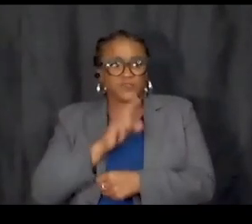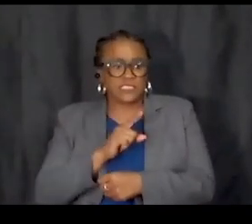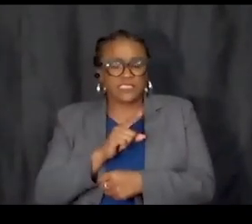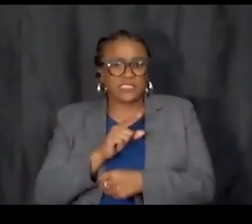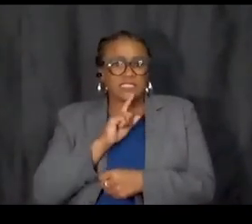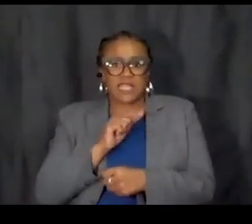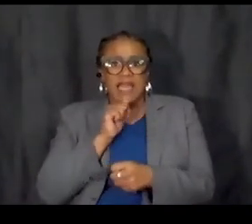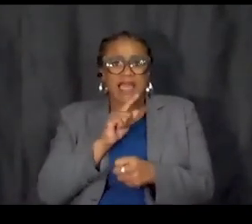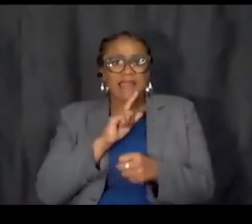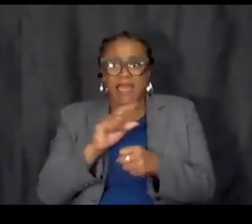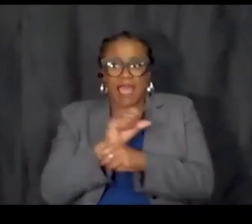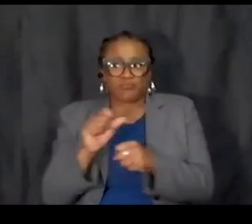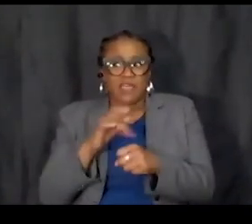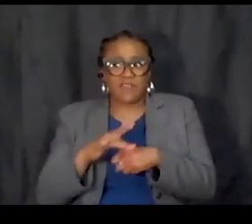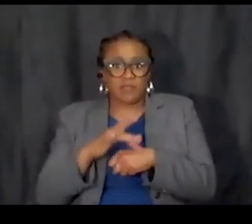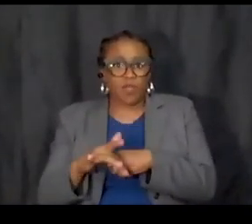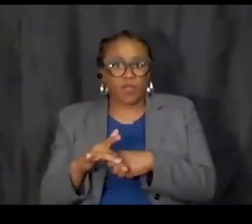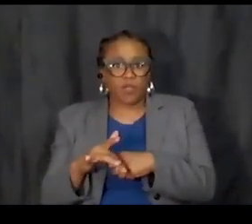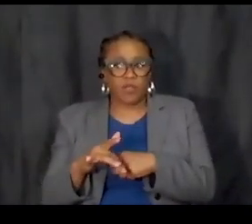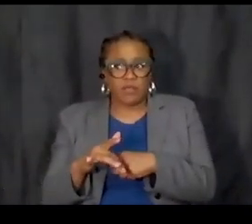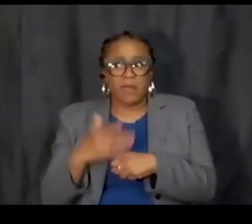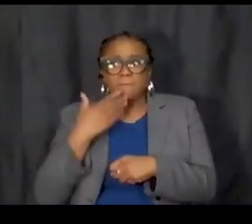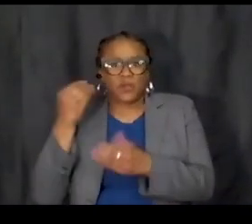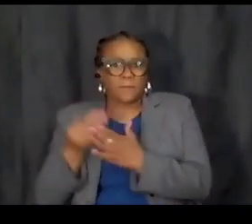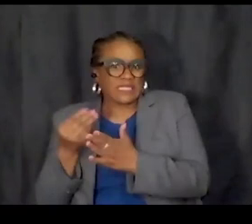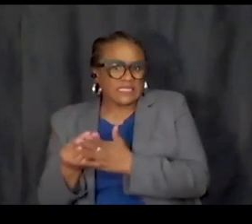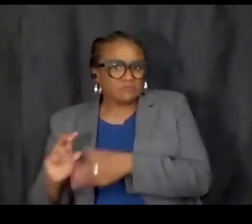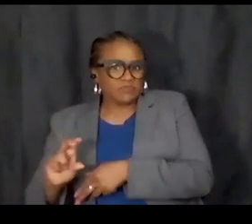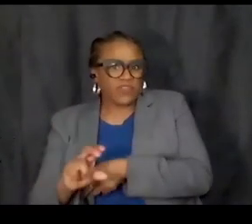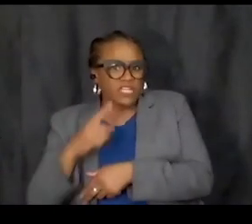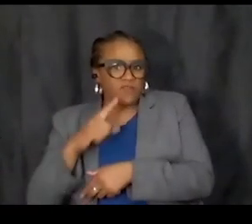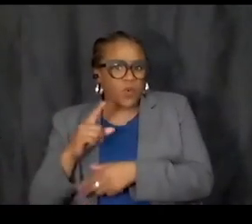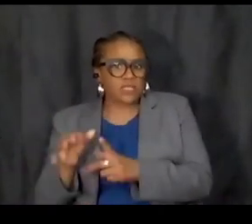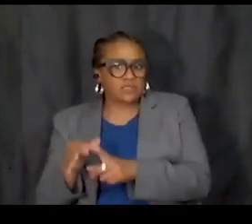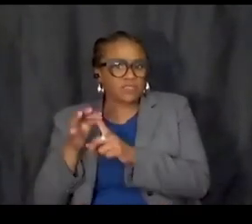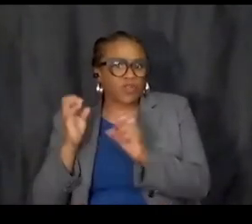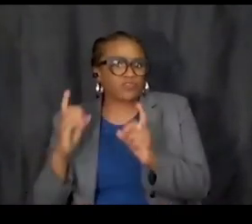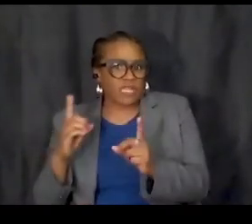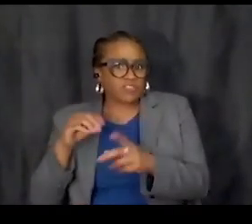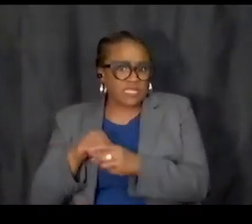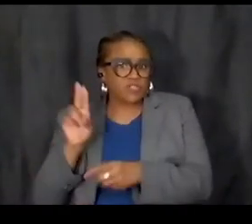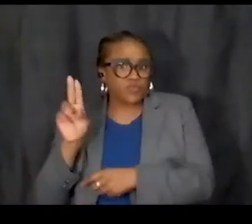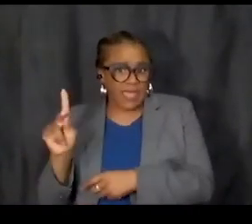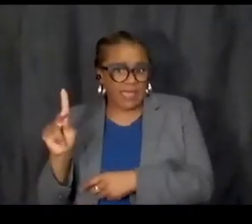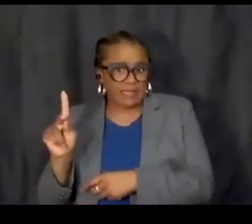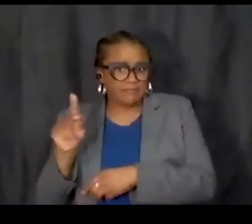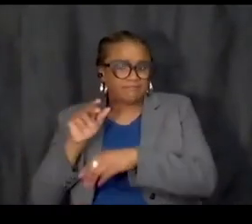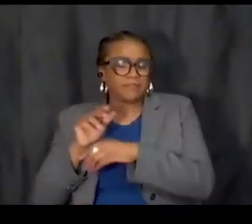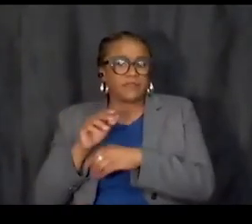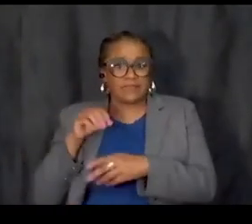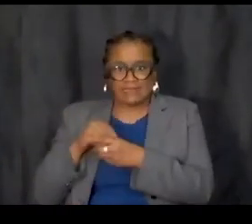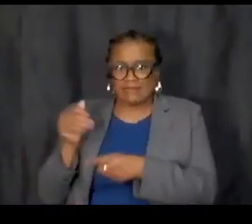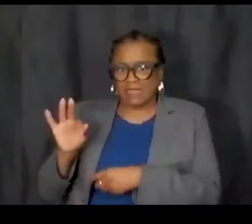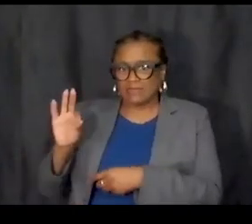there was better funding for special educational needs in the UK in the 90s than there is now, which is